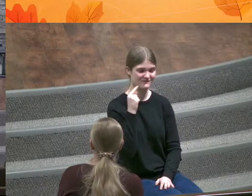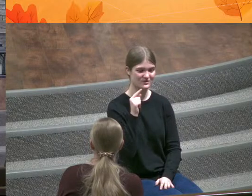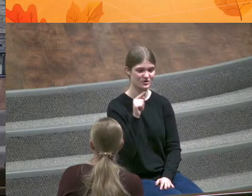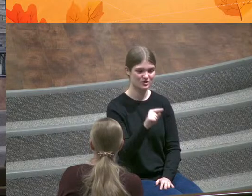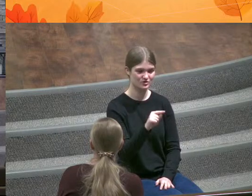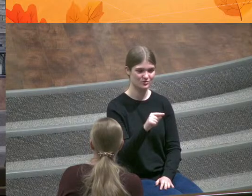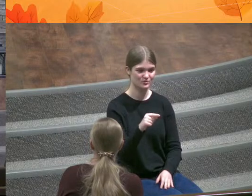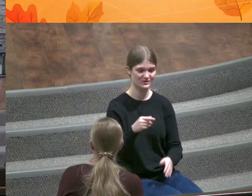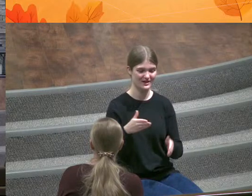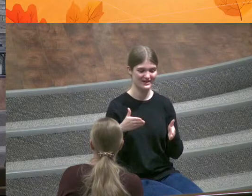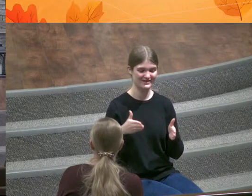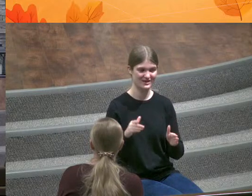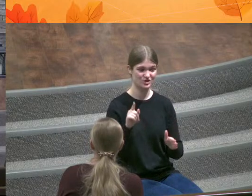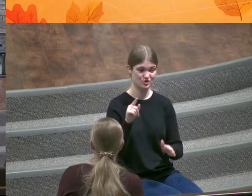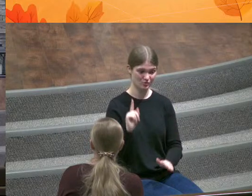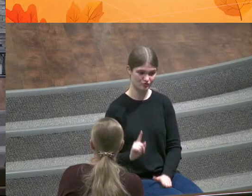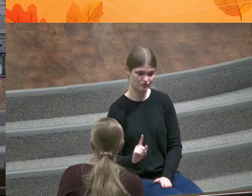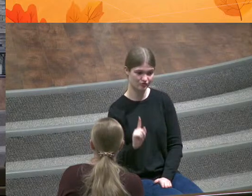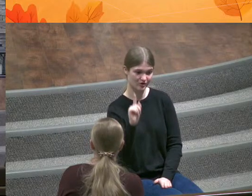to allow me to rise,